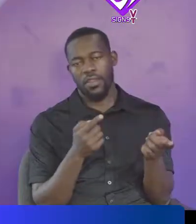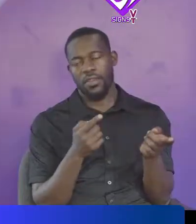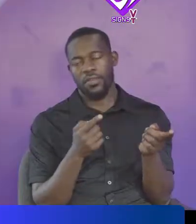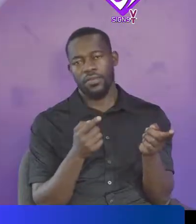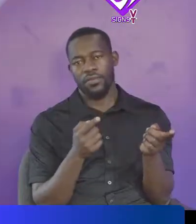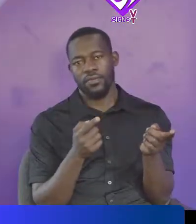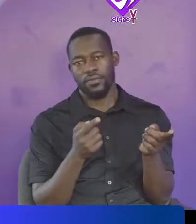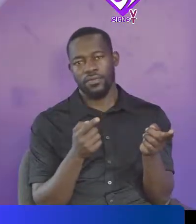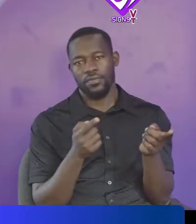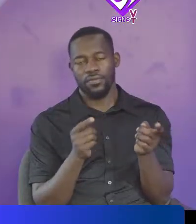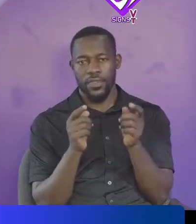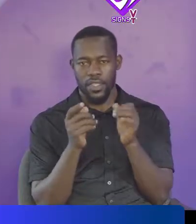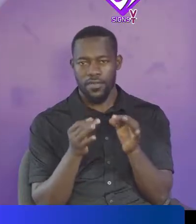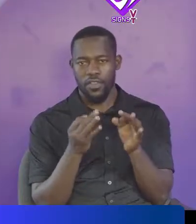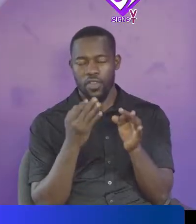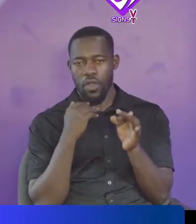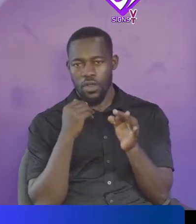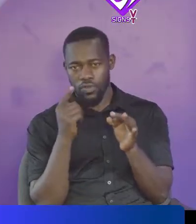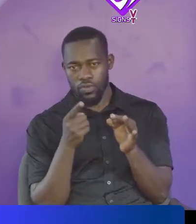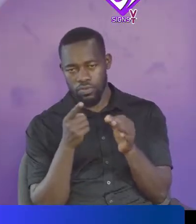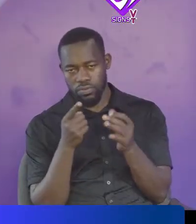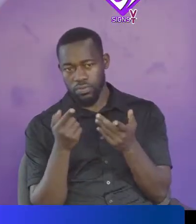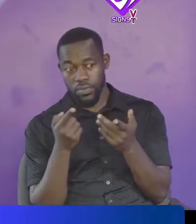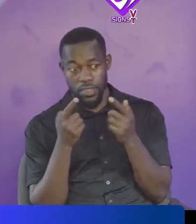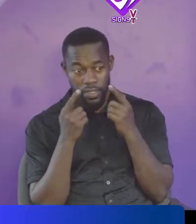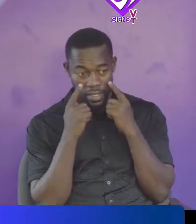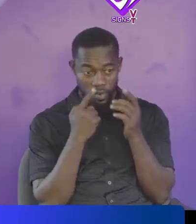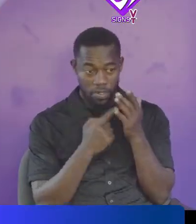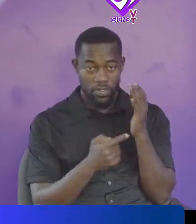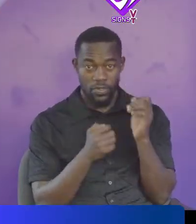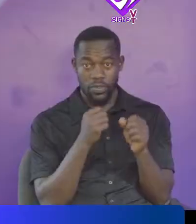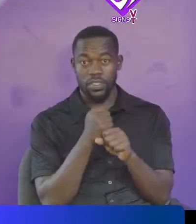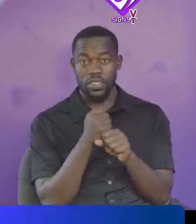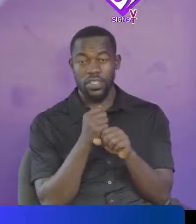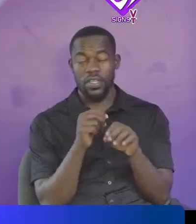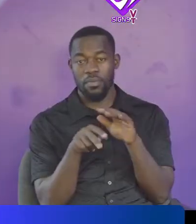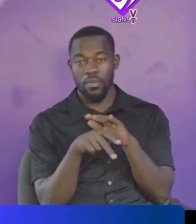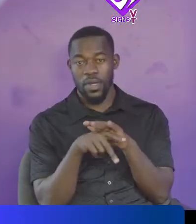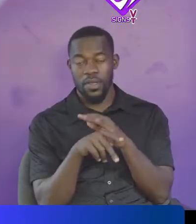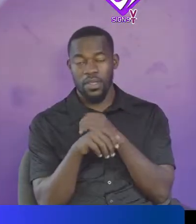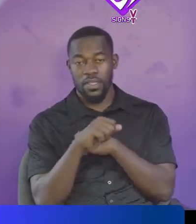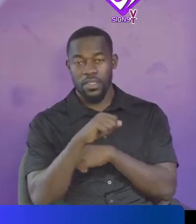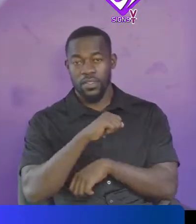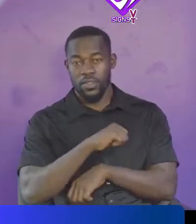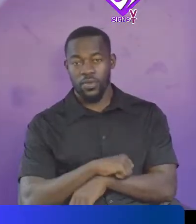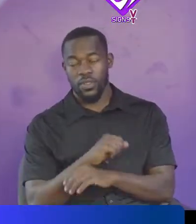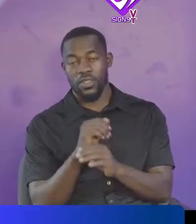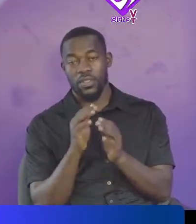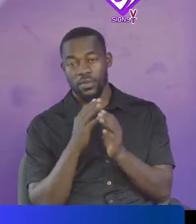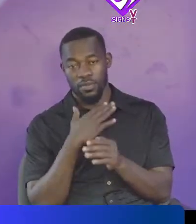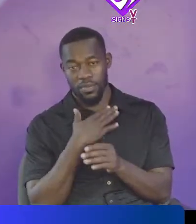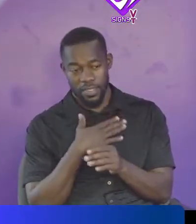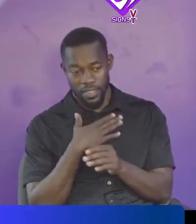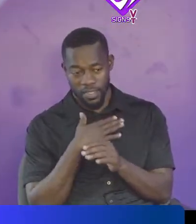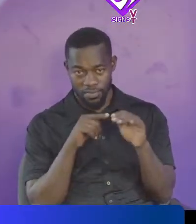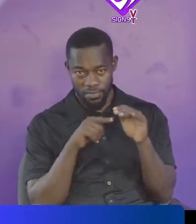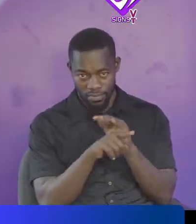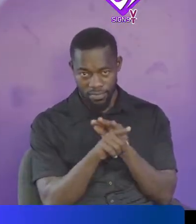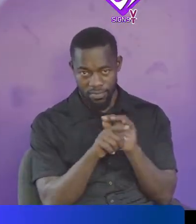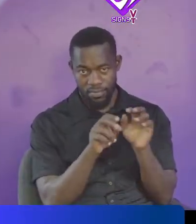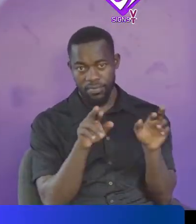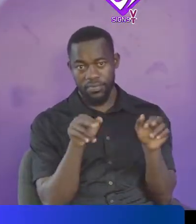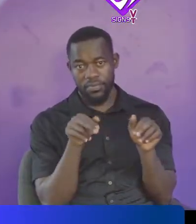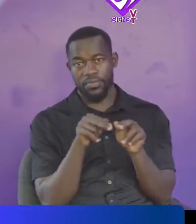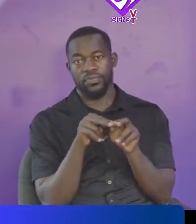if you would like to get a touch of what you did in primary school, please go to the National Archives. You can walk there. We also have